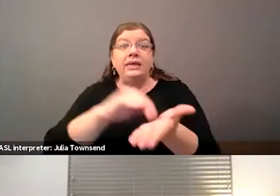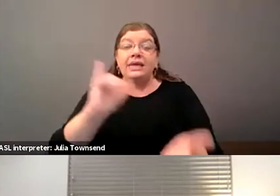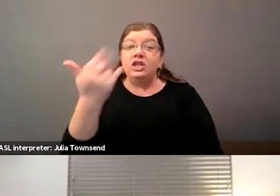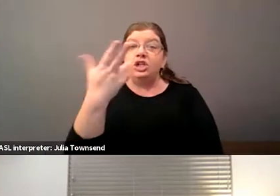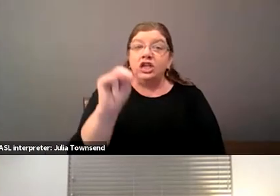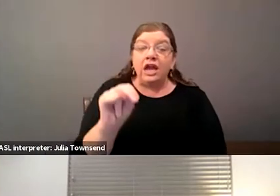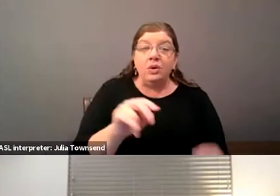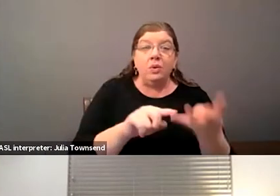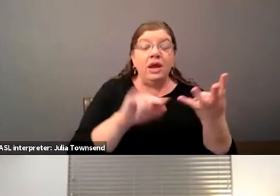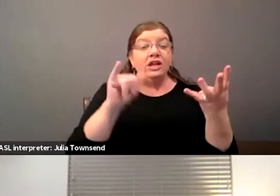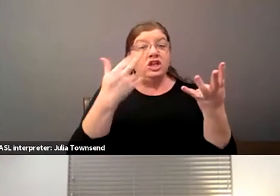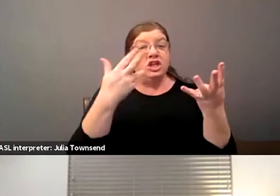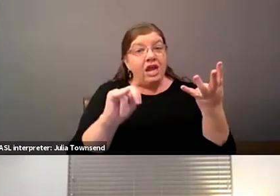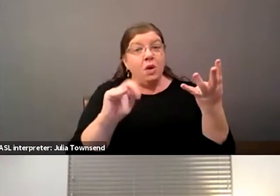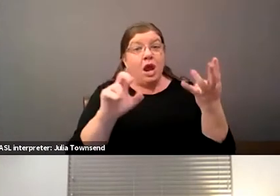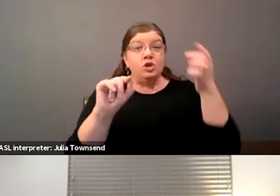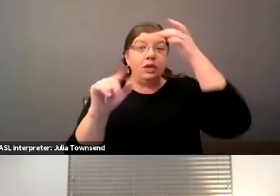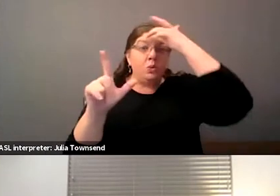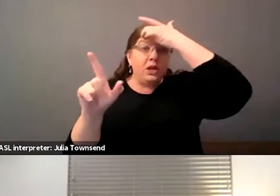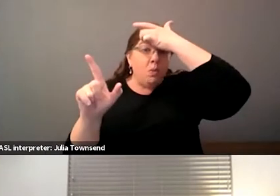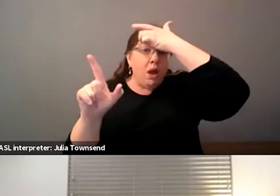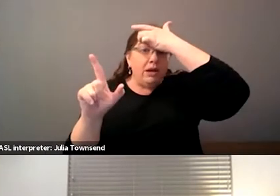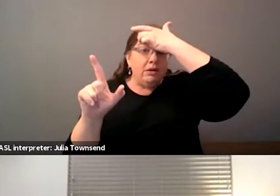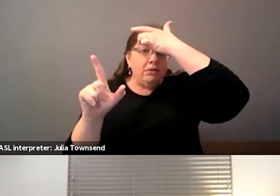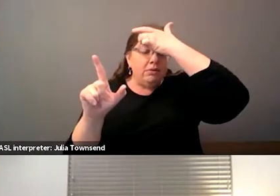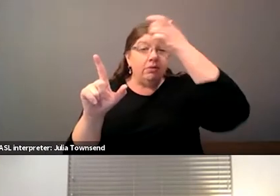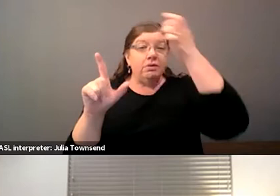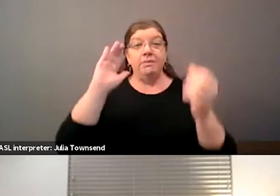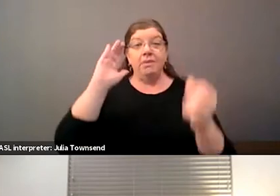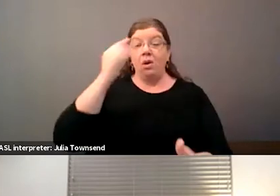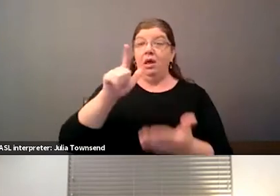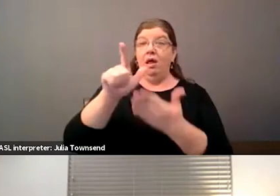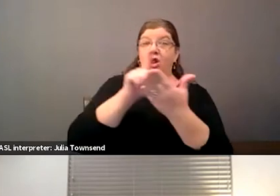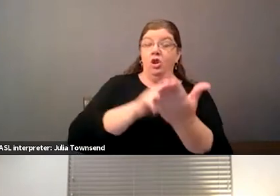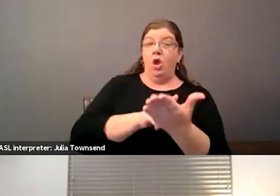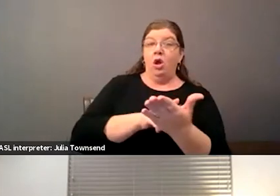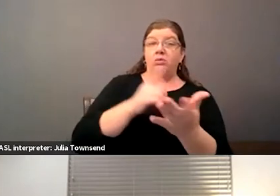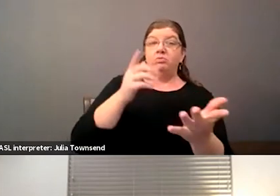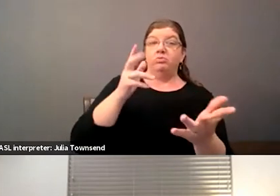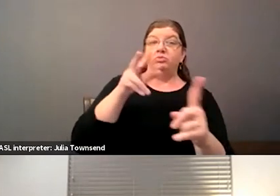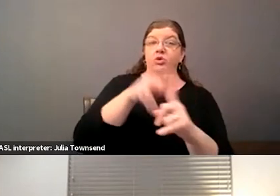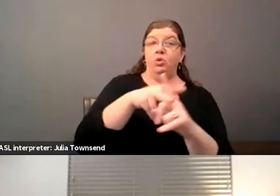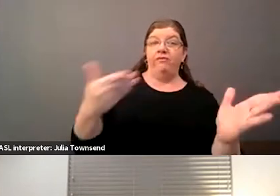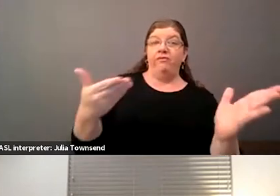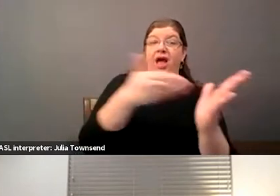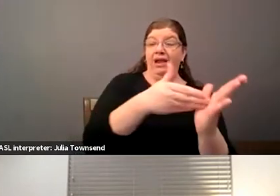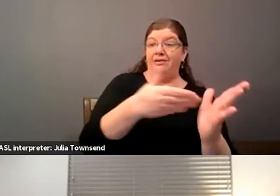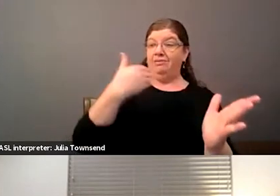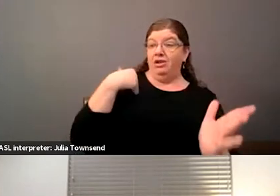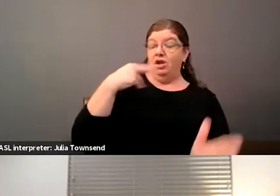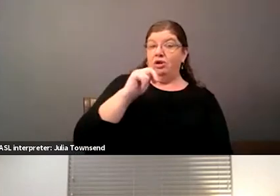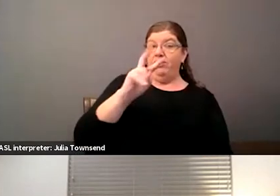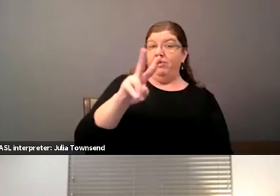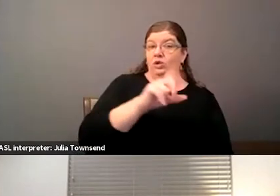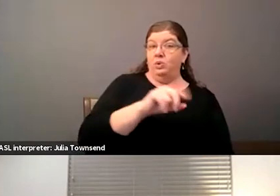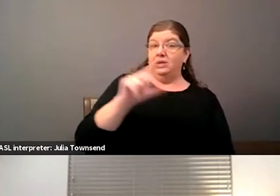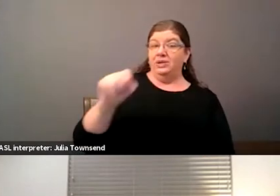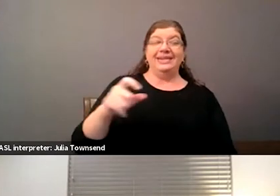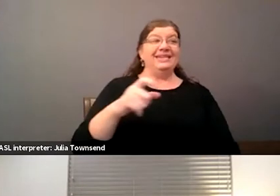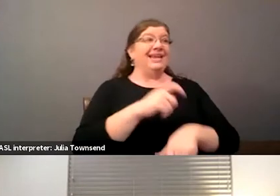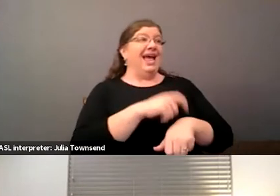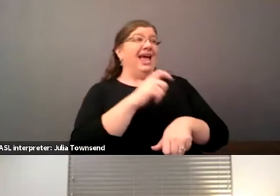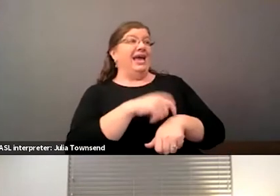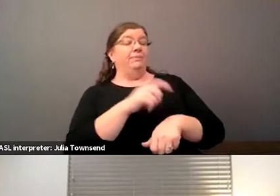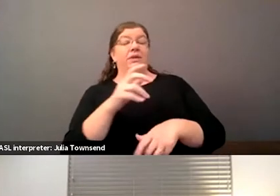of 2021 when apparently the lawsuit was filed in november of 2020 might be going